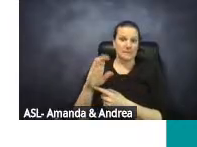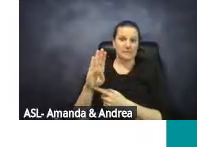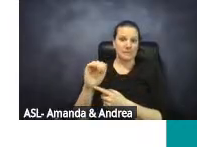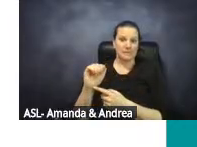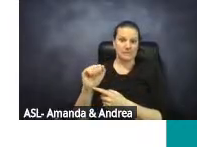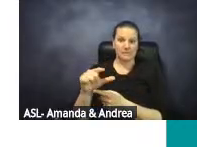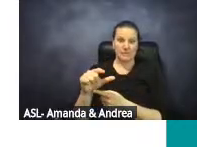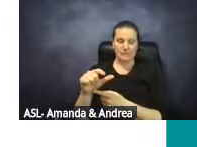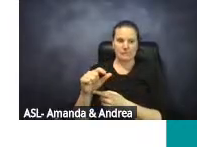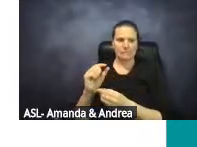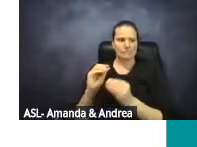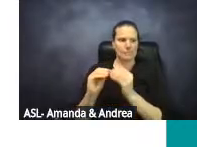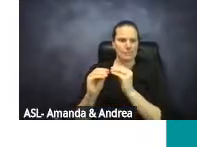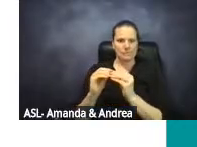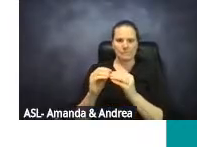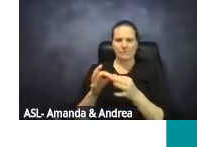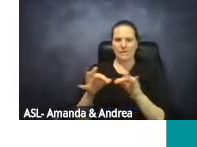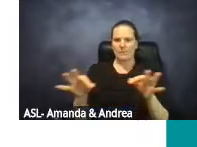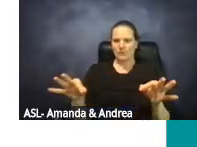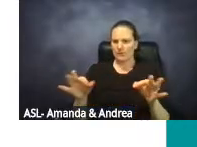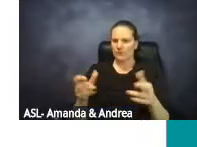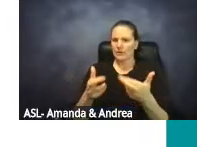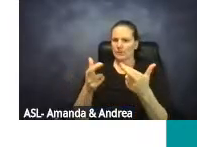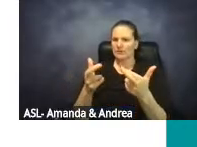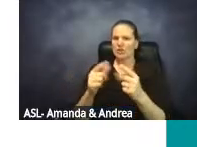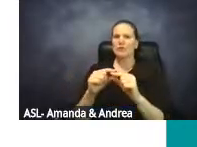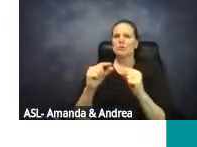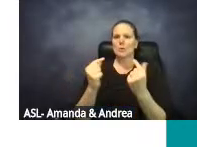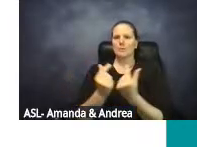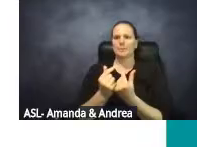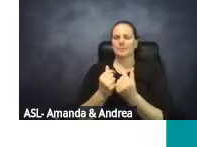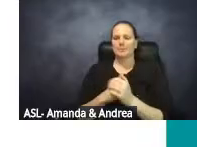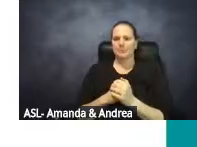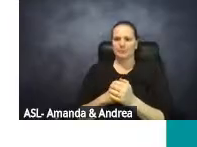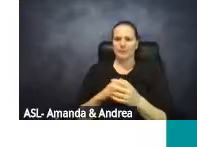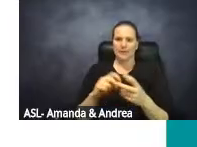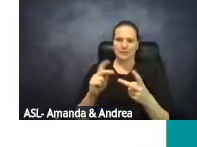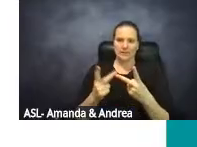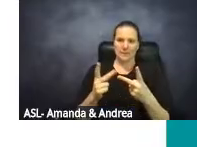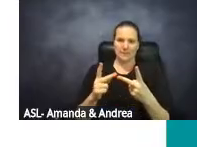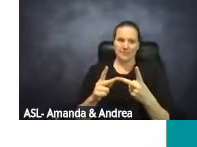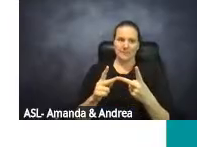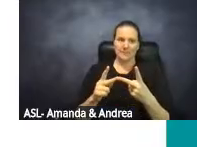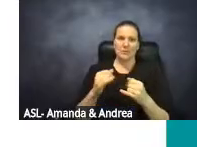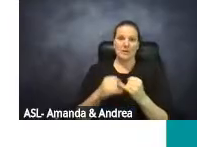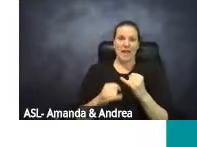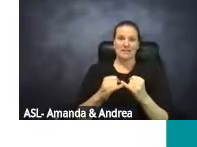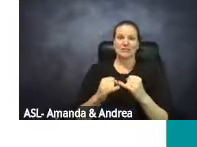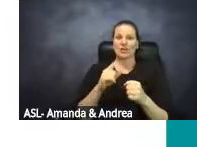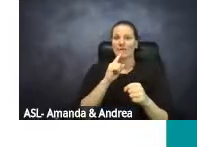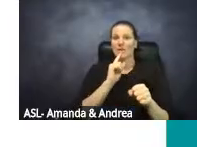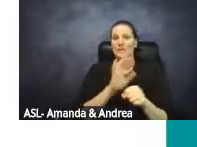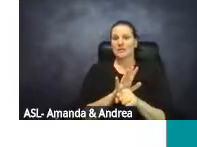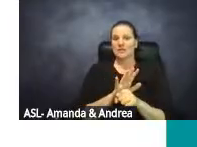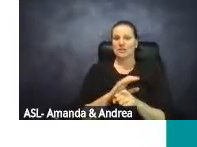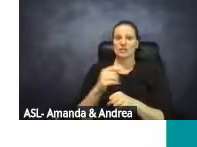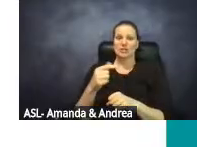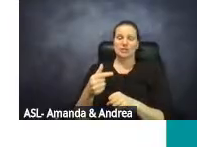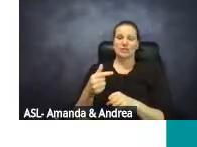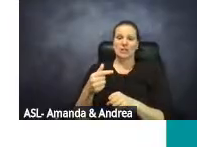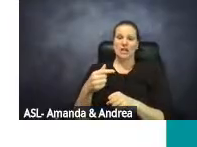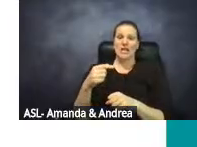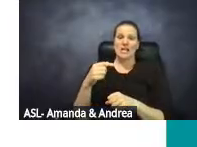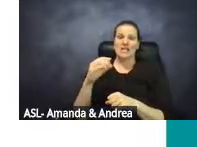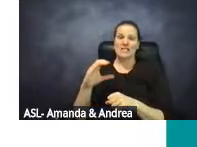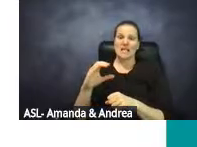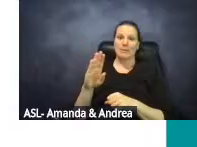of their recommendations as a group. The second to last step was confirmation. And so CBAG members voted using a